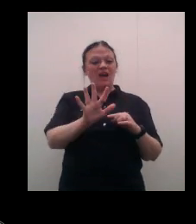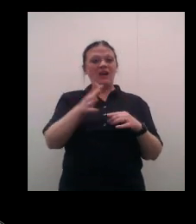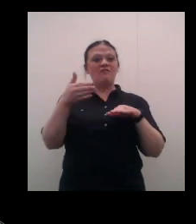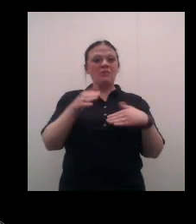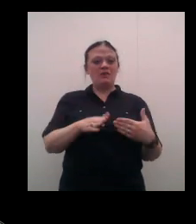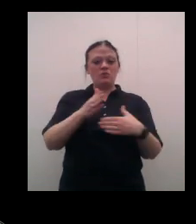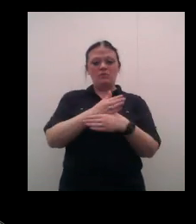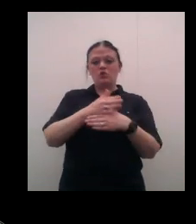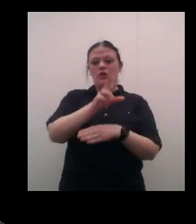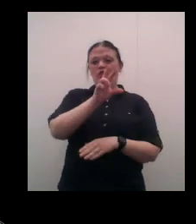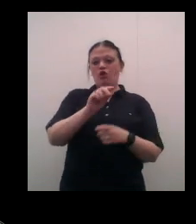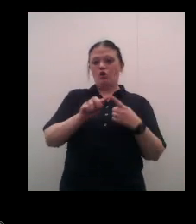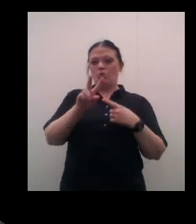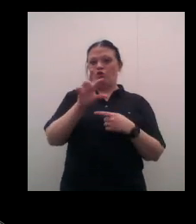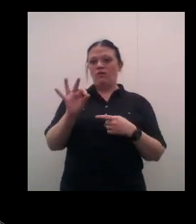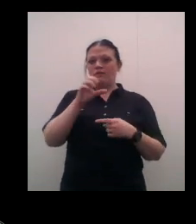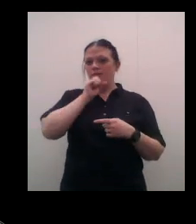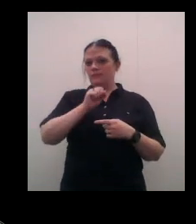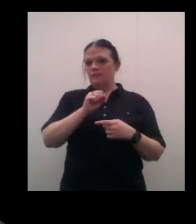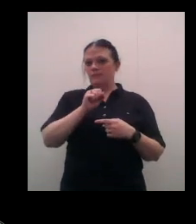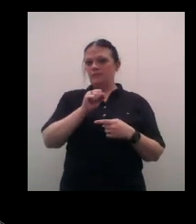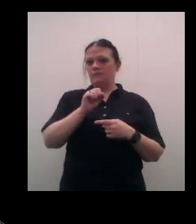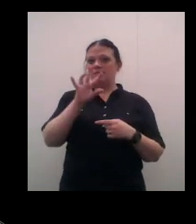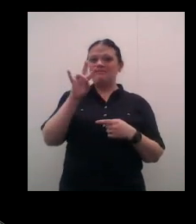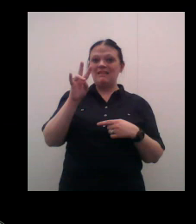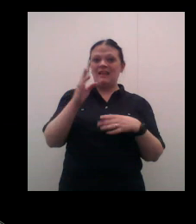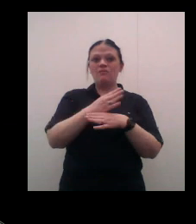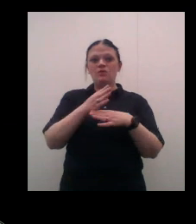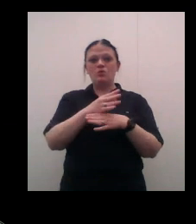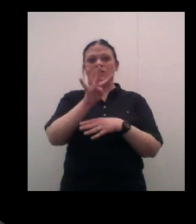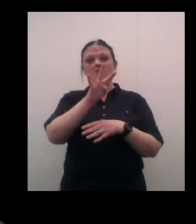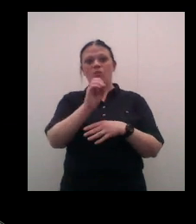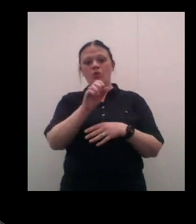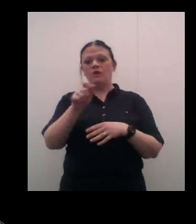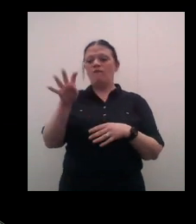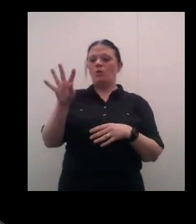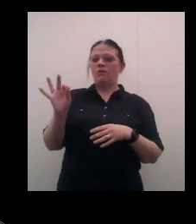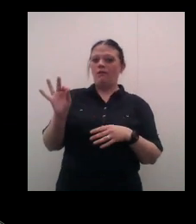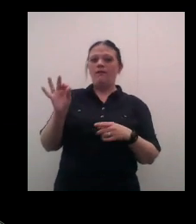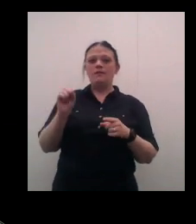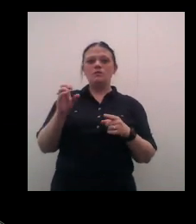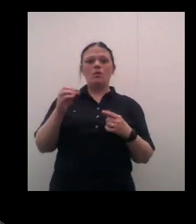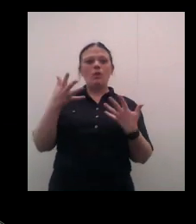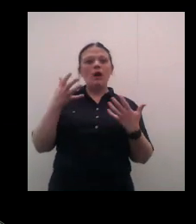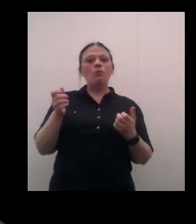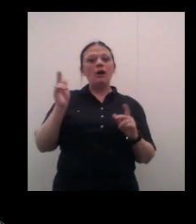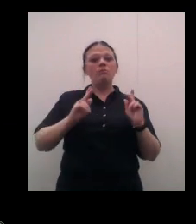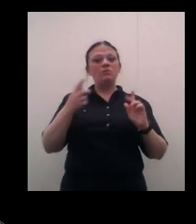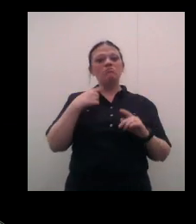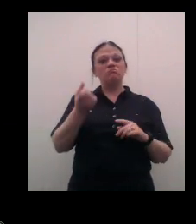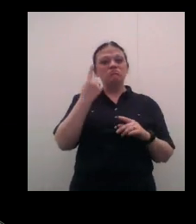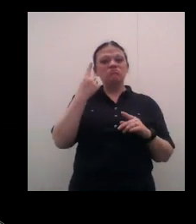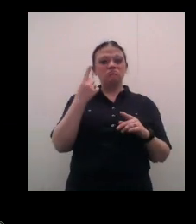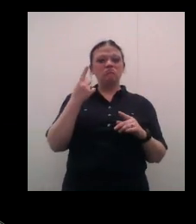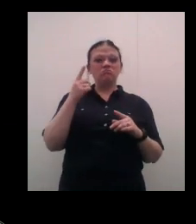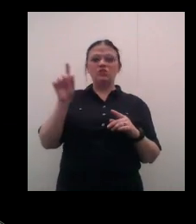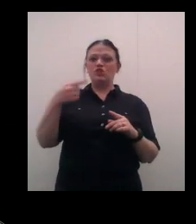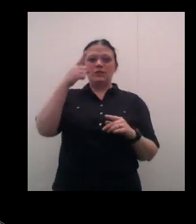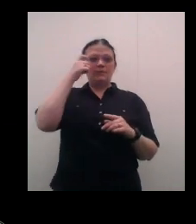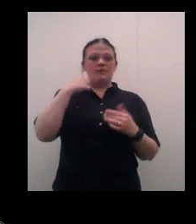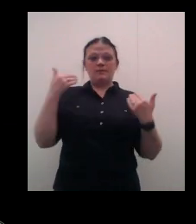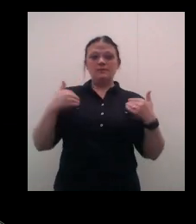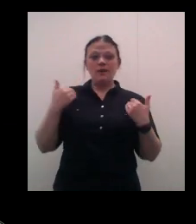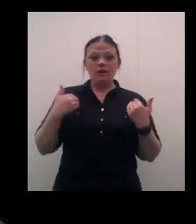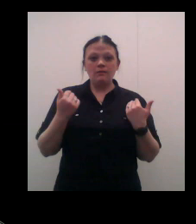and 39. 7 who died between the age of 40 and 49. So I want people to understand that just because you're younger does